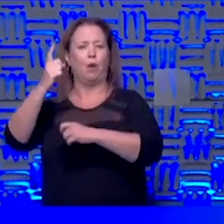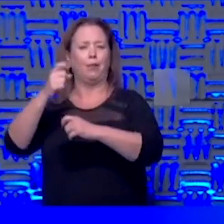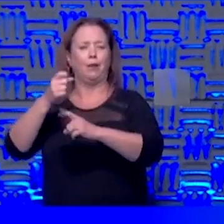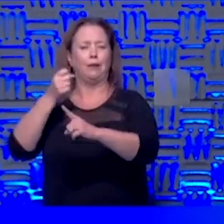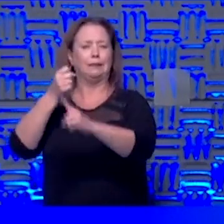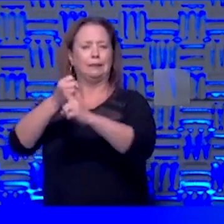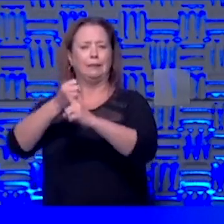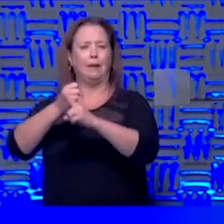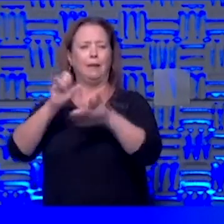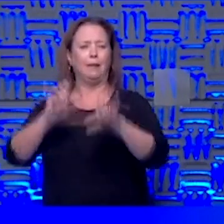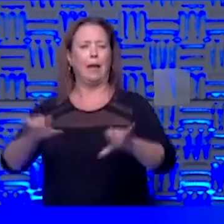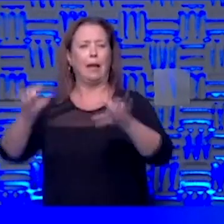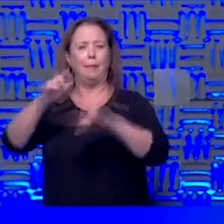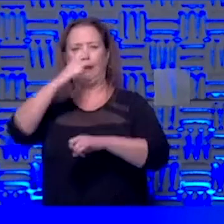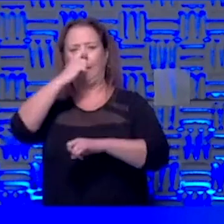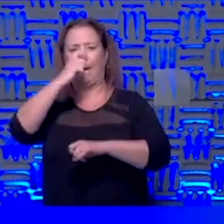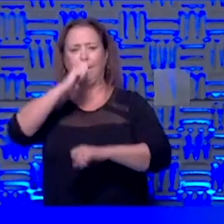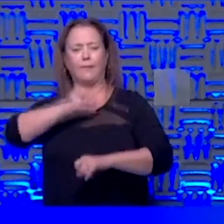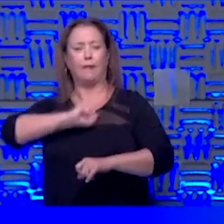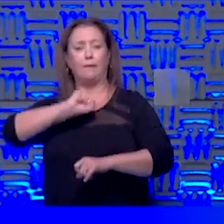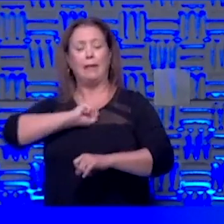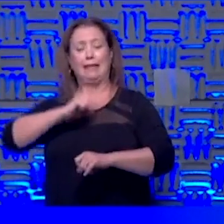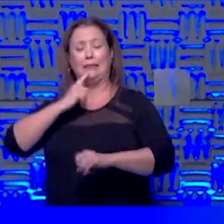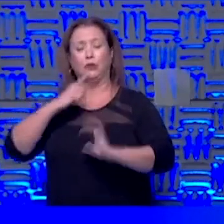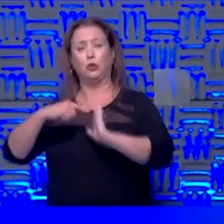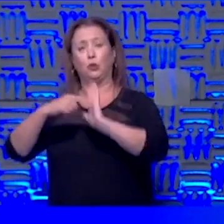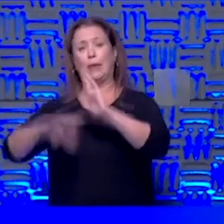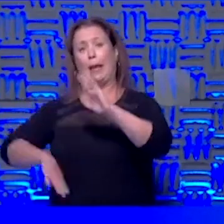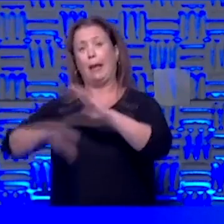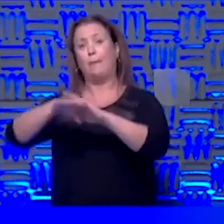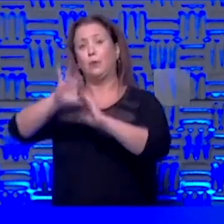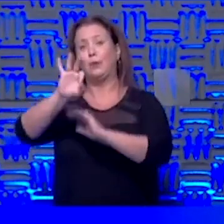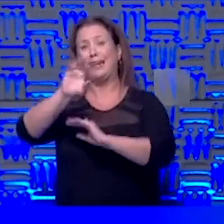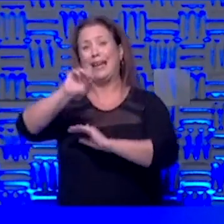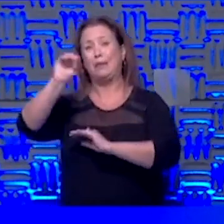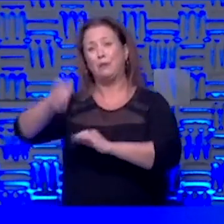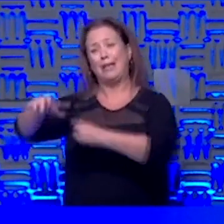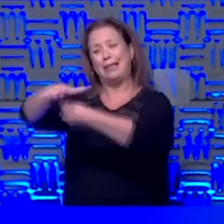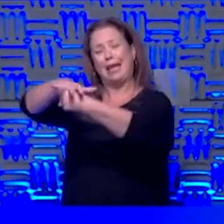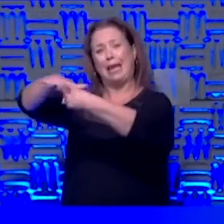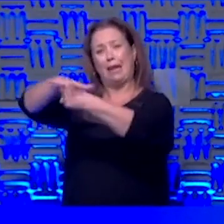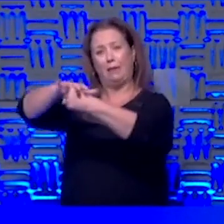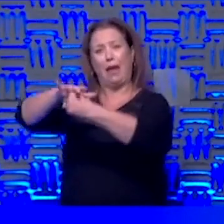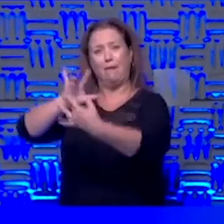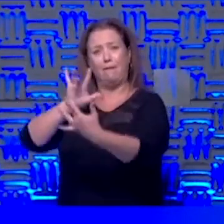common cough and cold. And they showed that up to 90% of people in that area